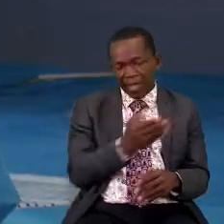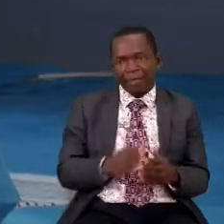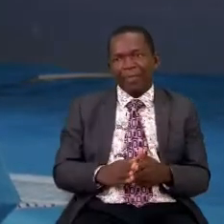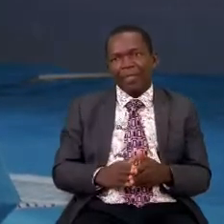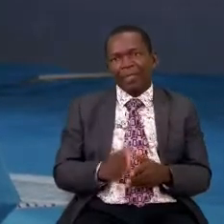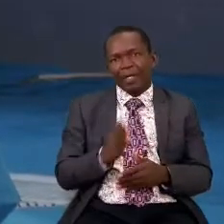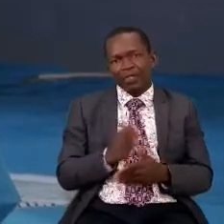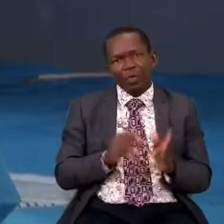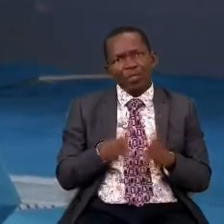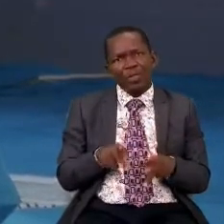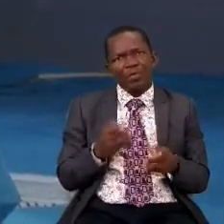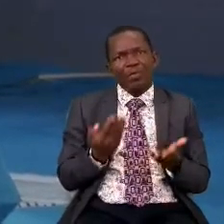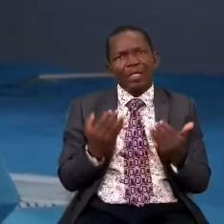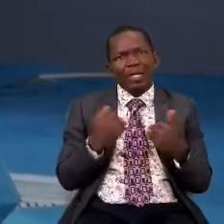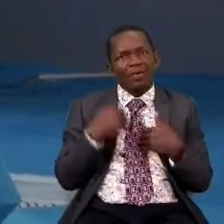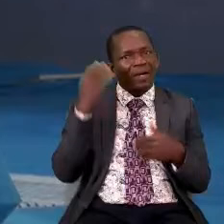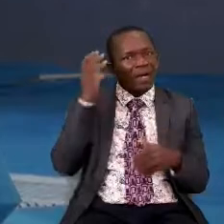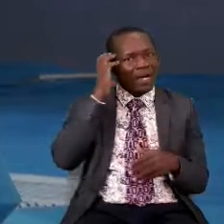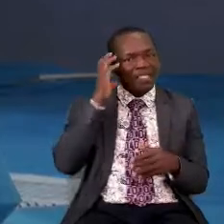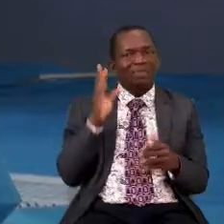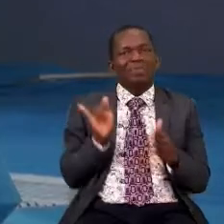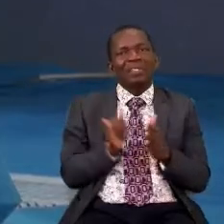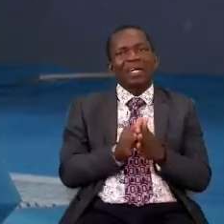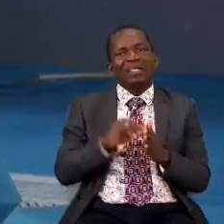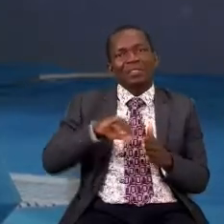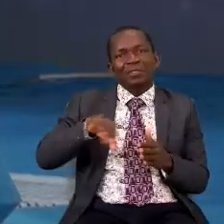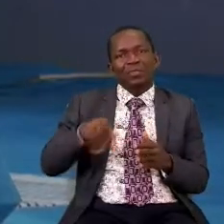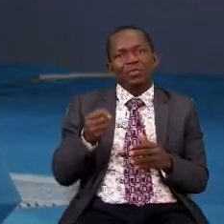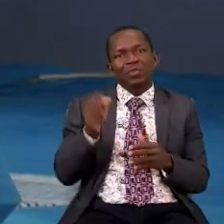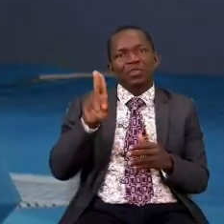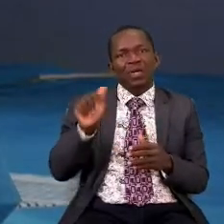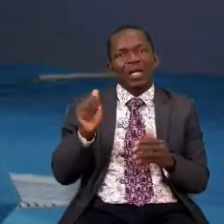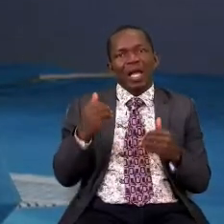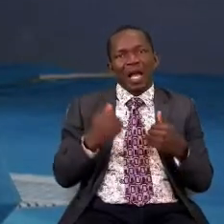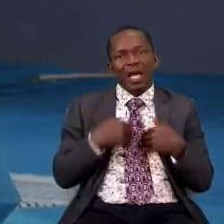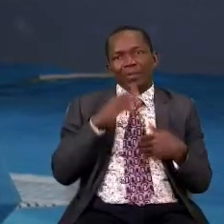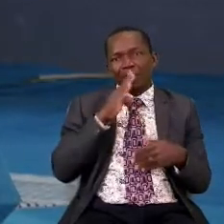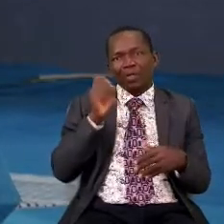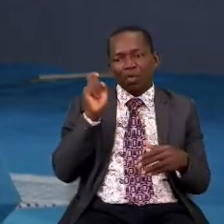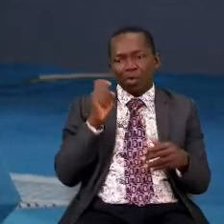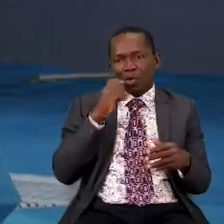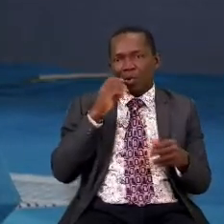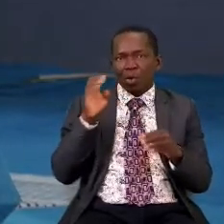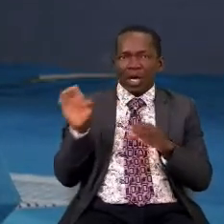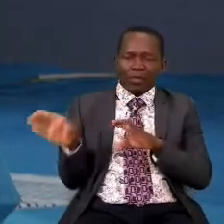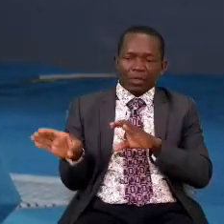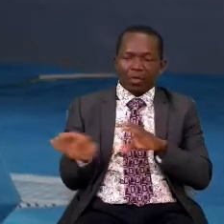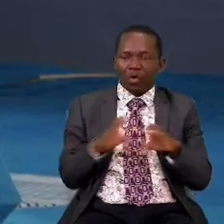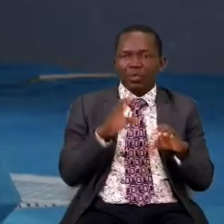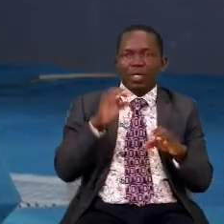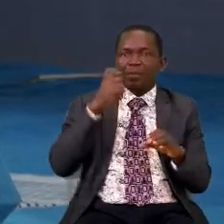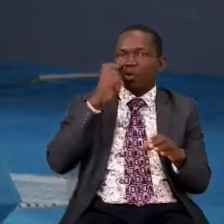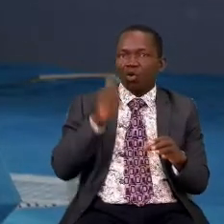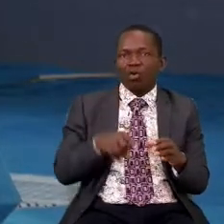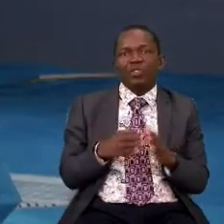on him in their presence. Some of them might be in a hurry. Hurry up. Get up. Look, we've been there